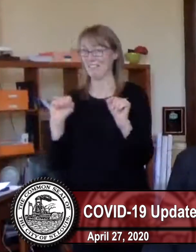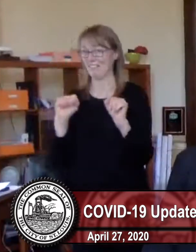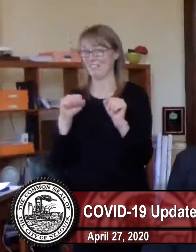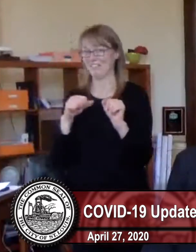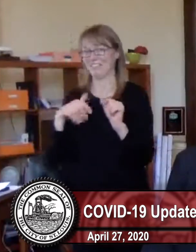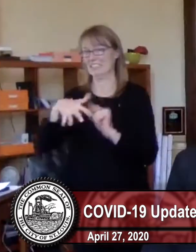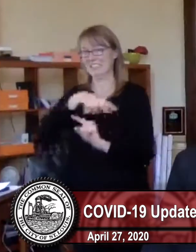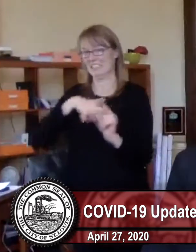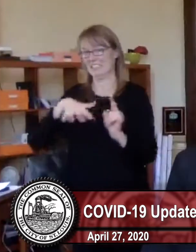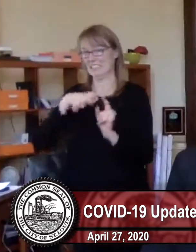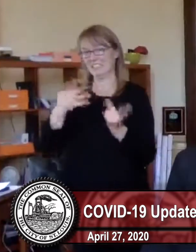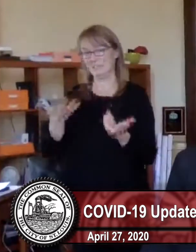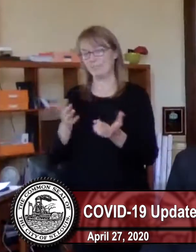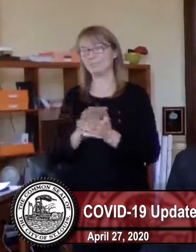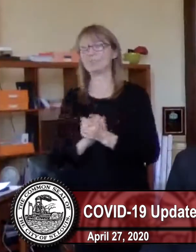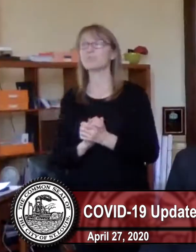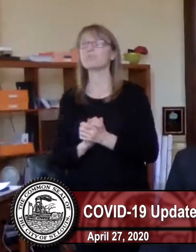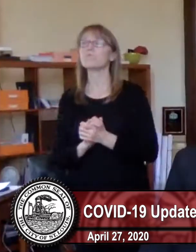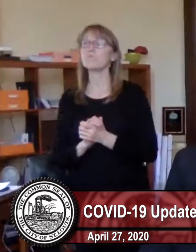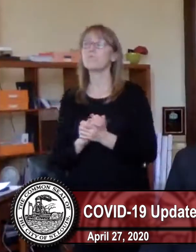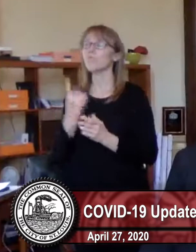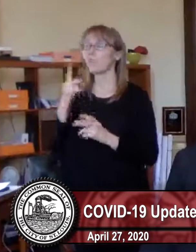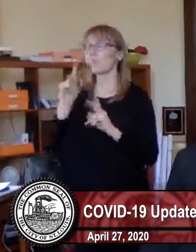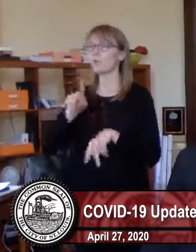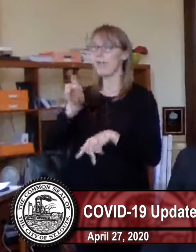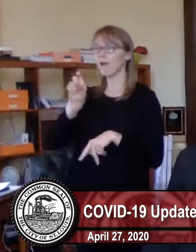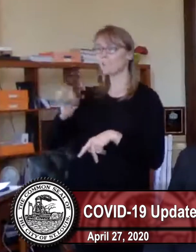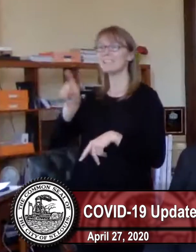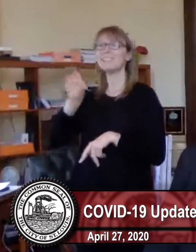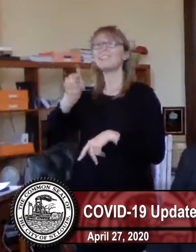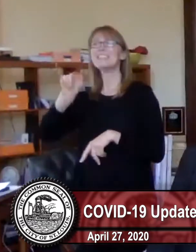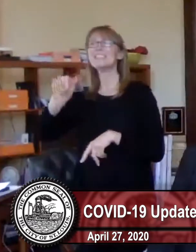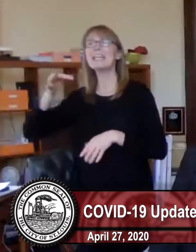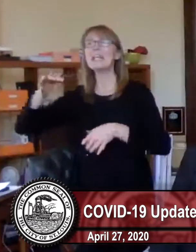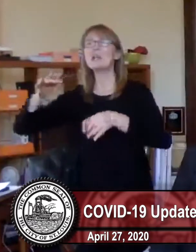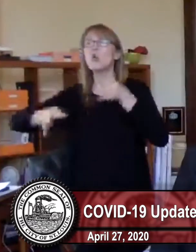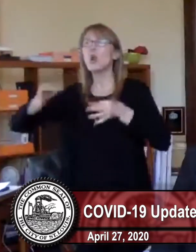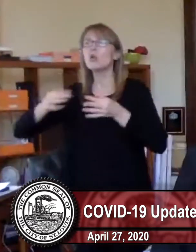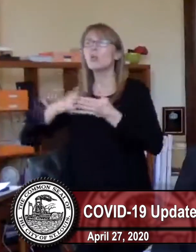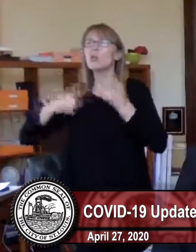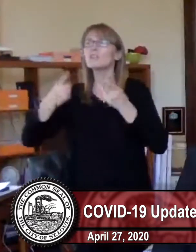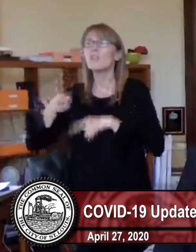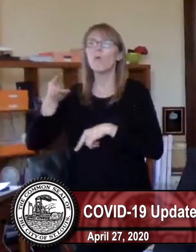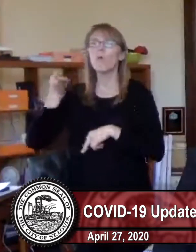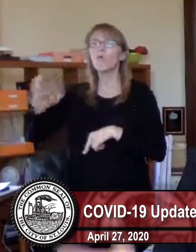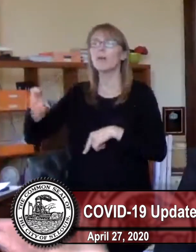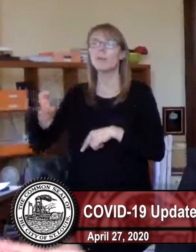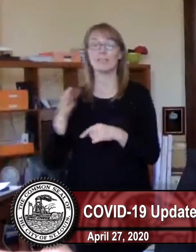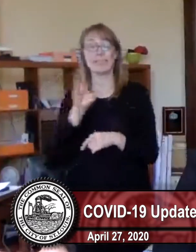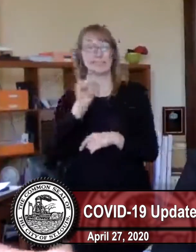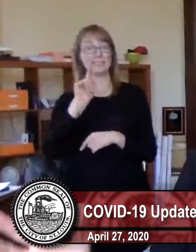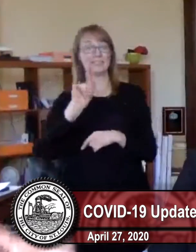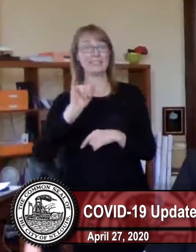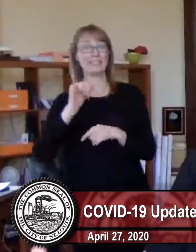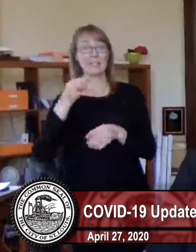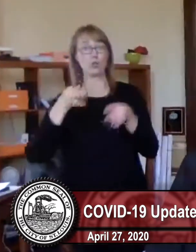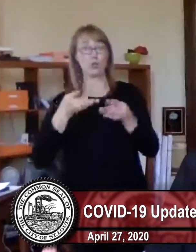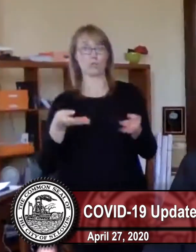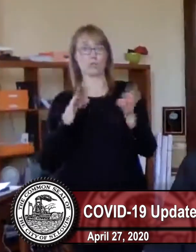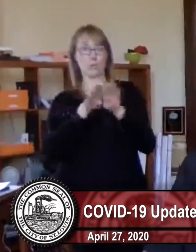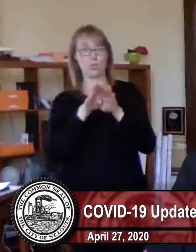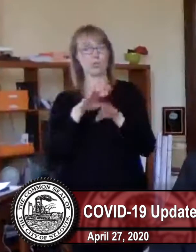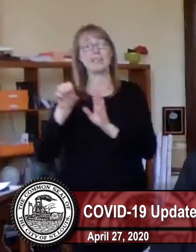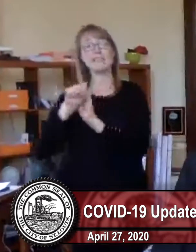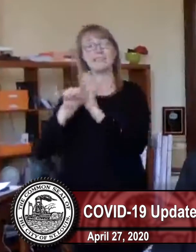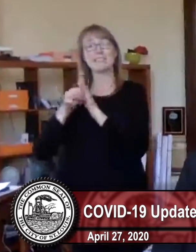in the city courts right now? City courts are closed. Municipal courts are closed. The state courts, the circuit